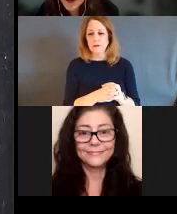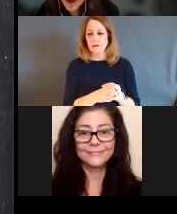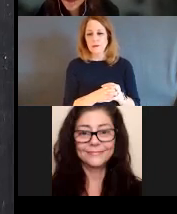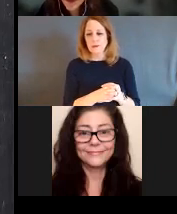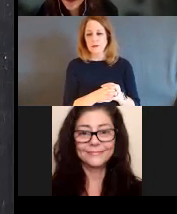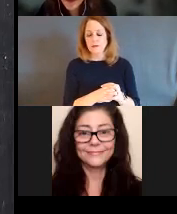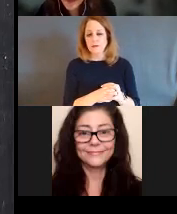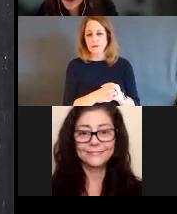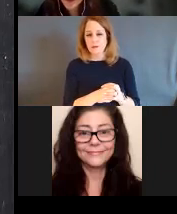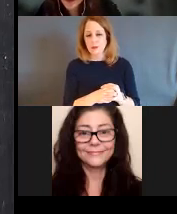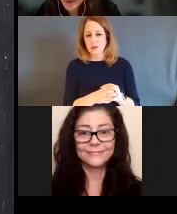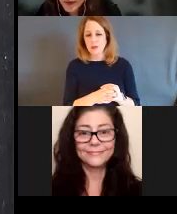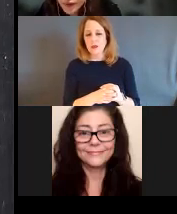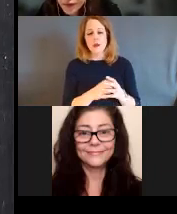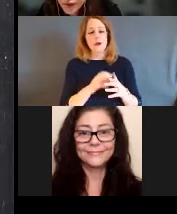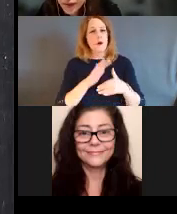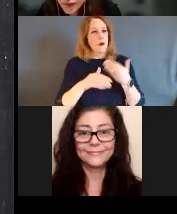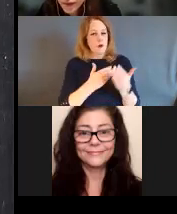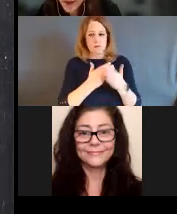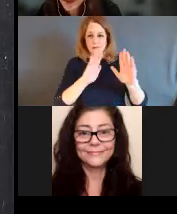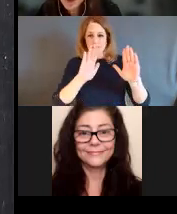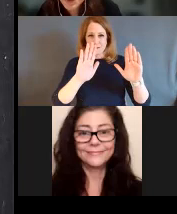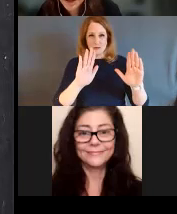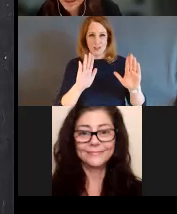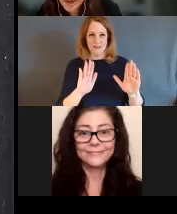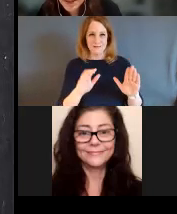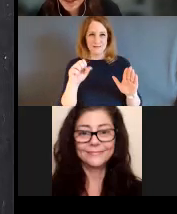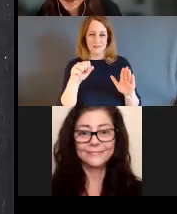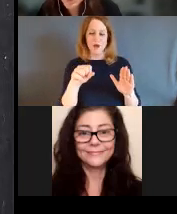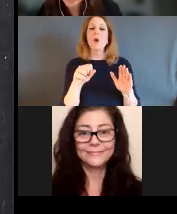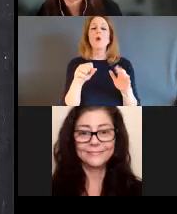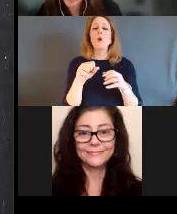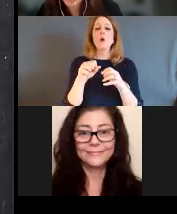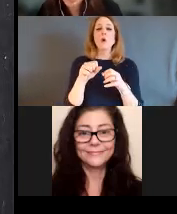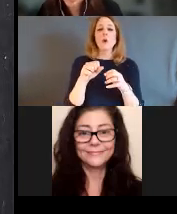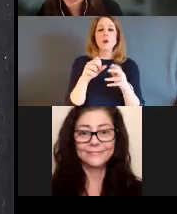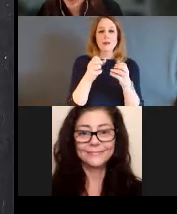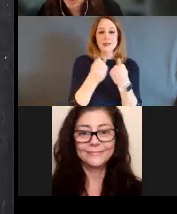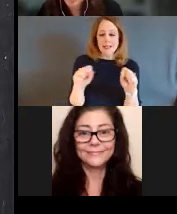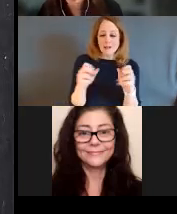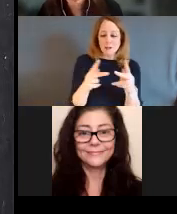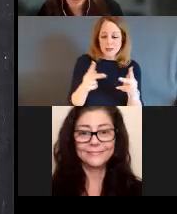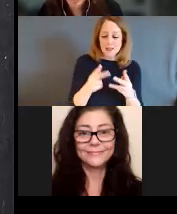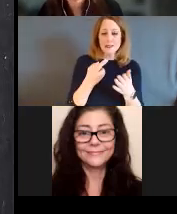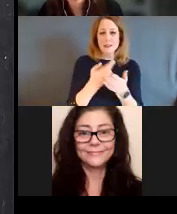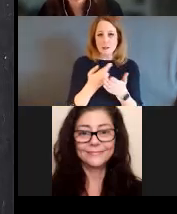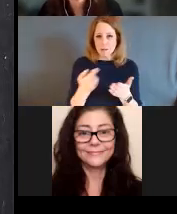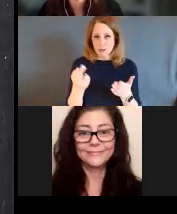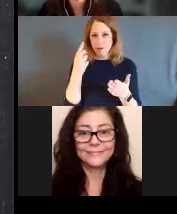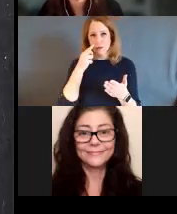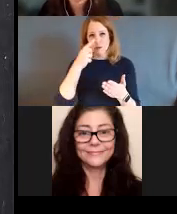Yep, so these are all really great ones. Let's see, location of safe places, resources for trauma-related